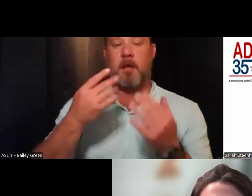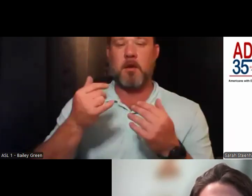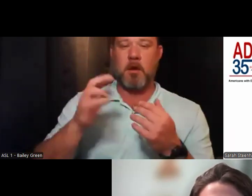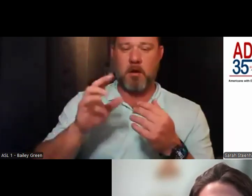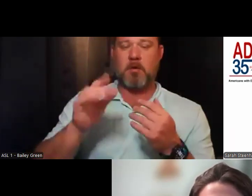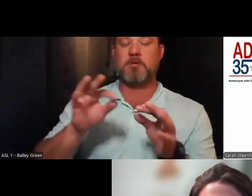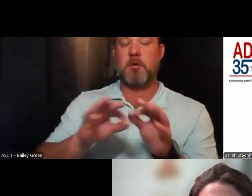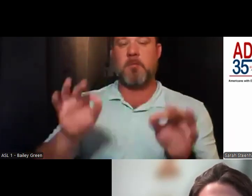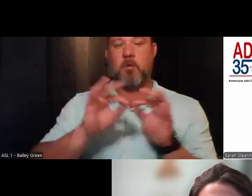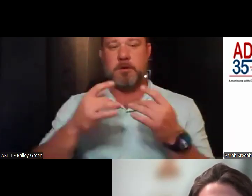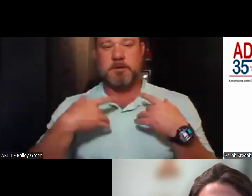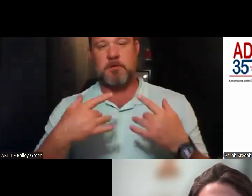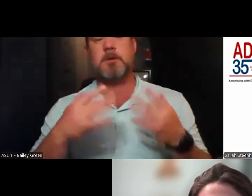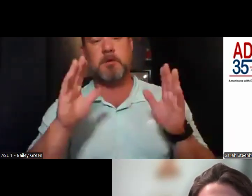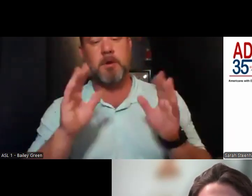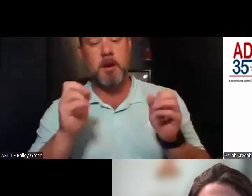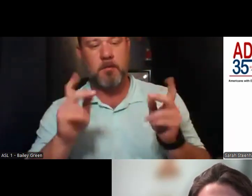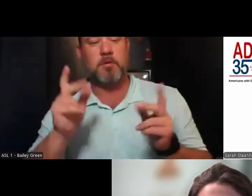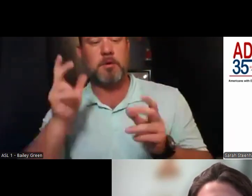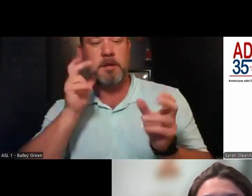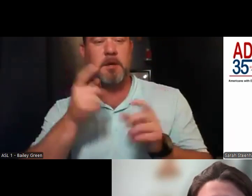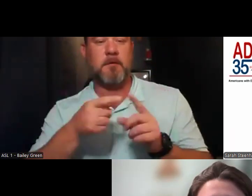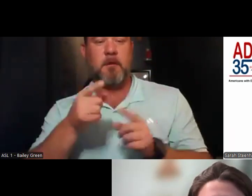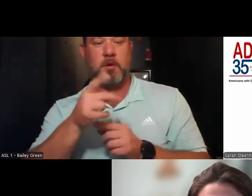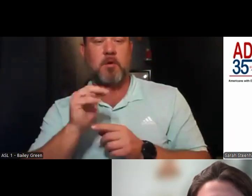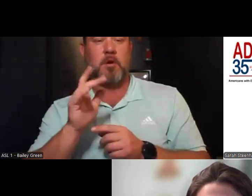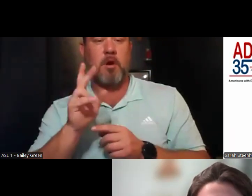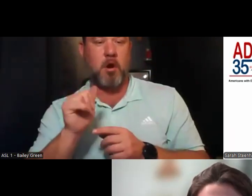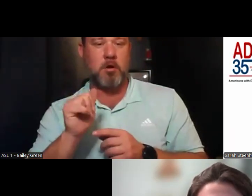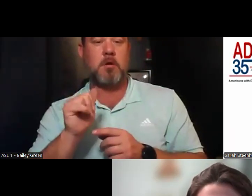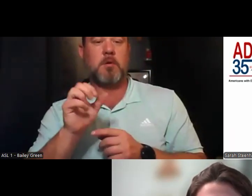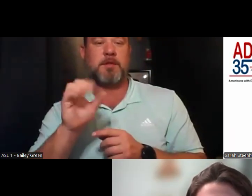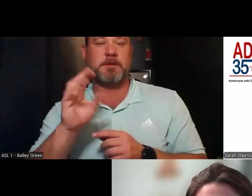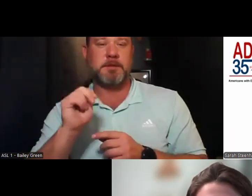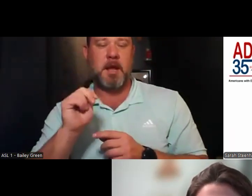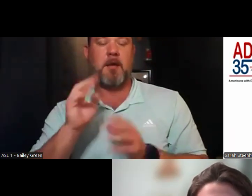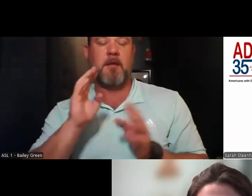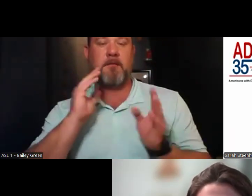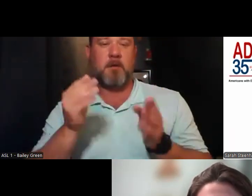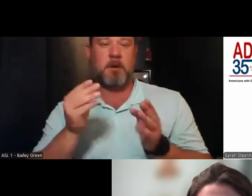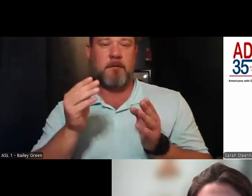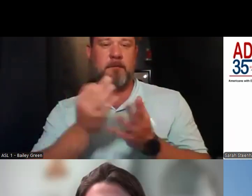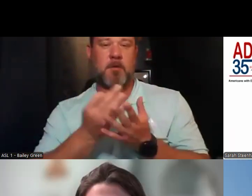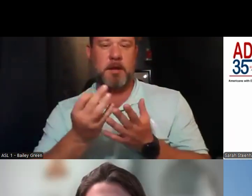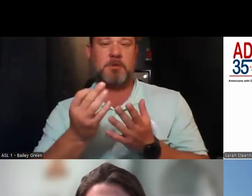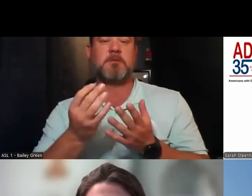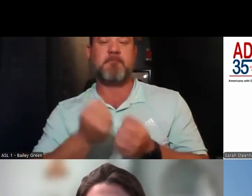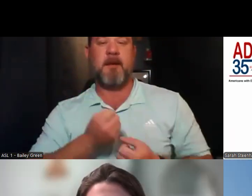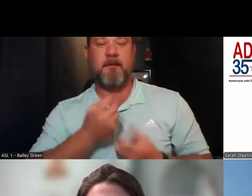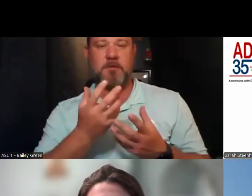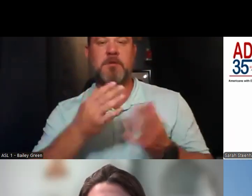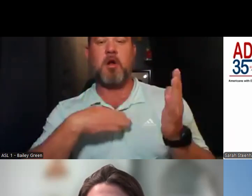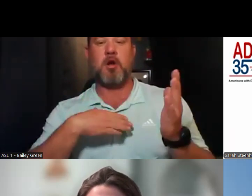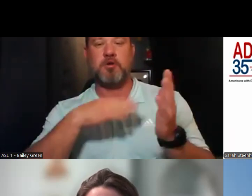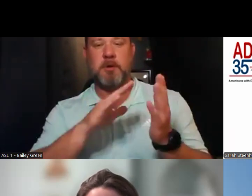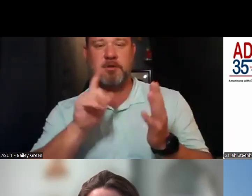it's a really great opportunity to hear from you, Narda. With the SCAN Foundation focusing a lot of efforts on addressing